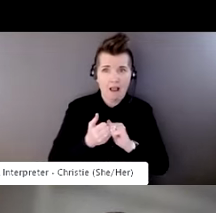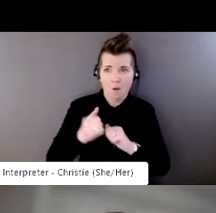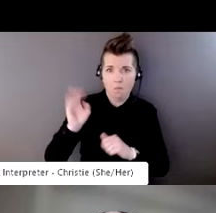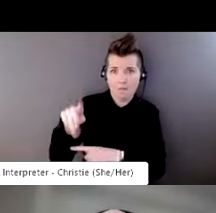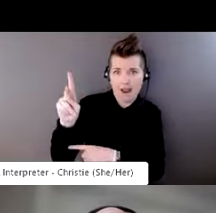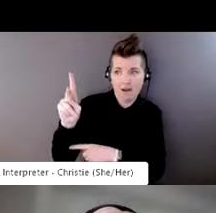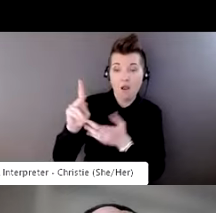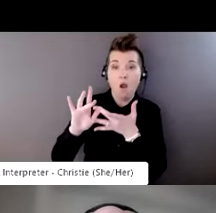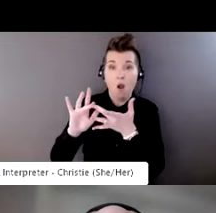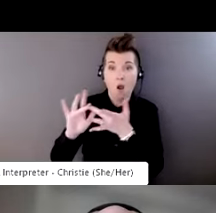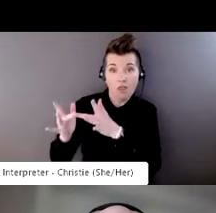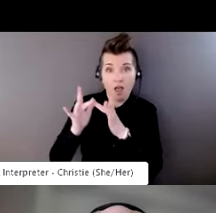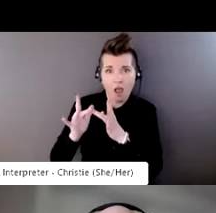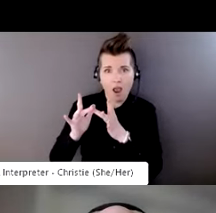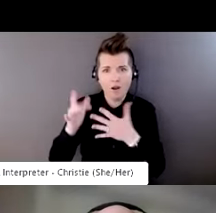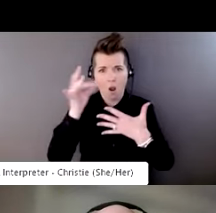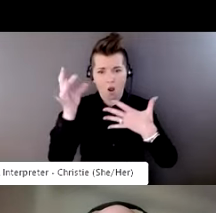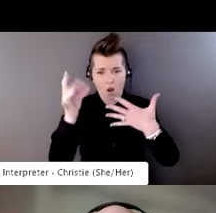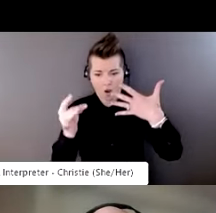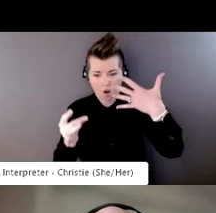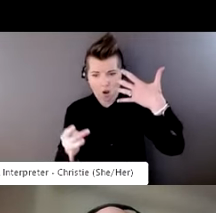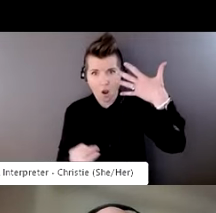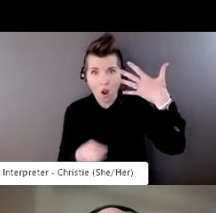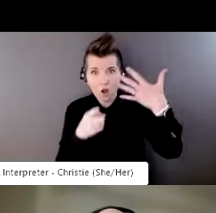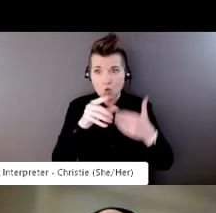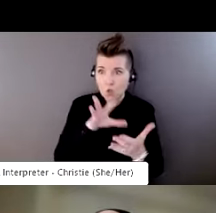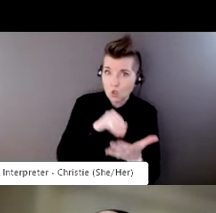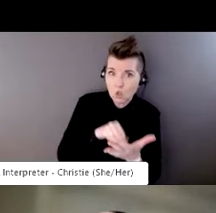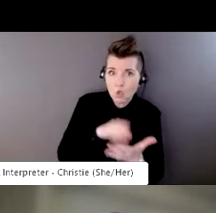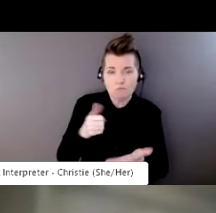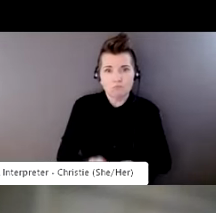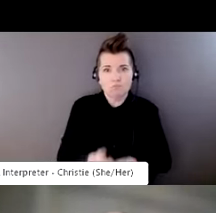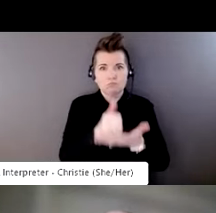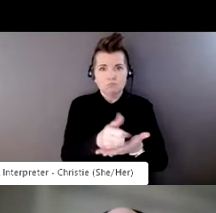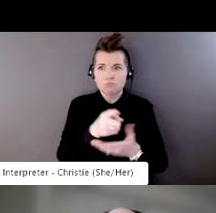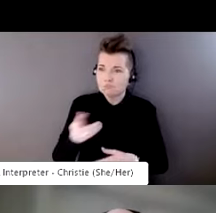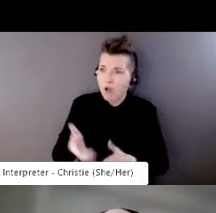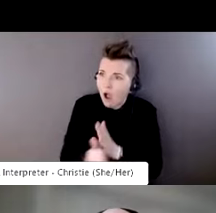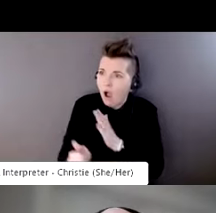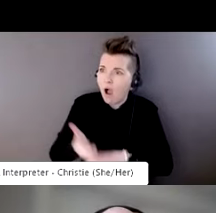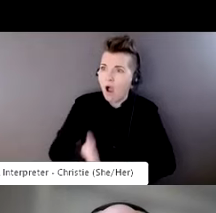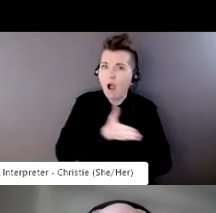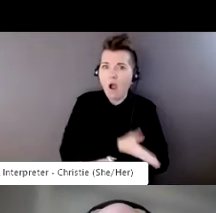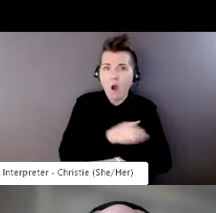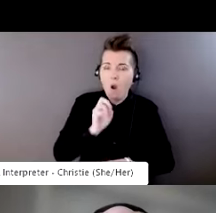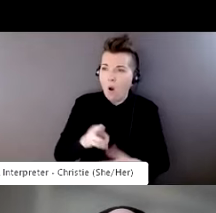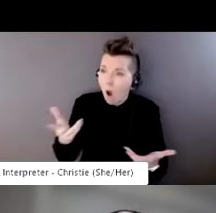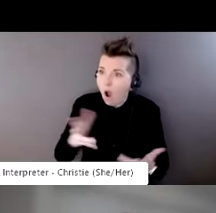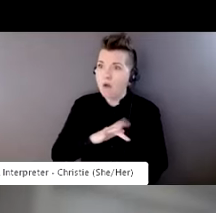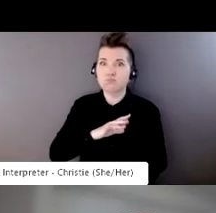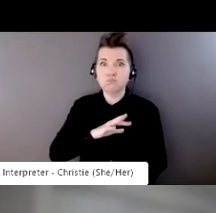or enhance your current physical experience of using the bank, or maybe the way you use telephone